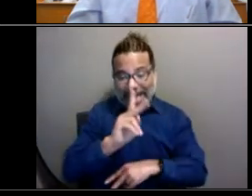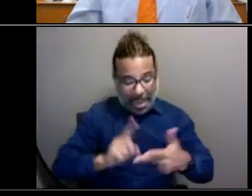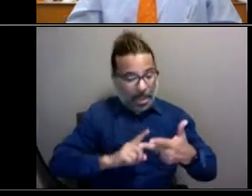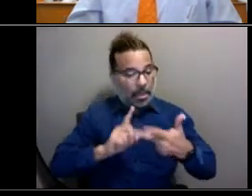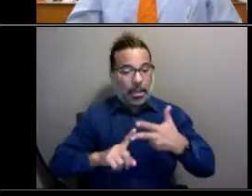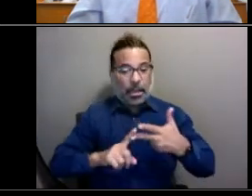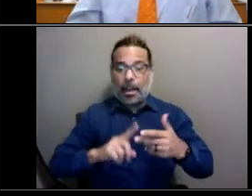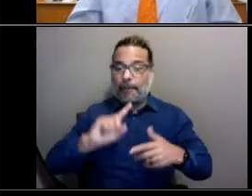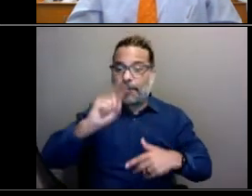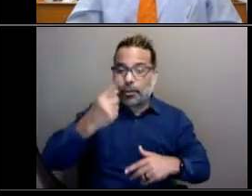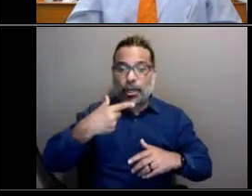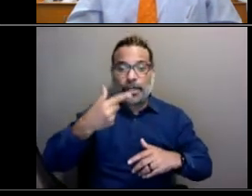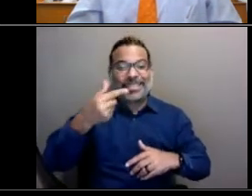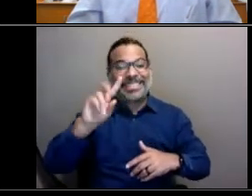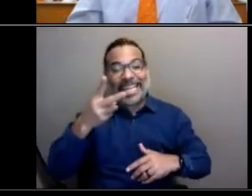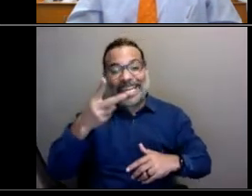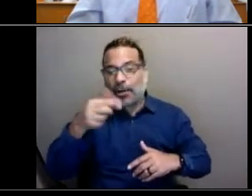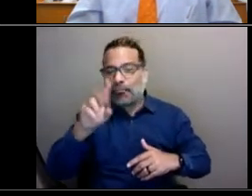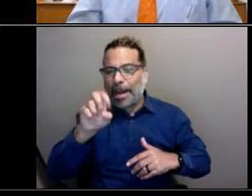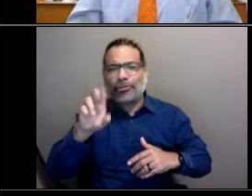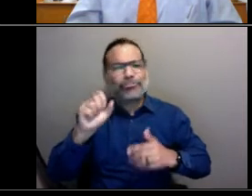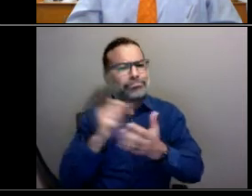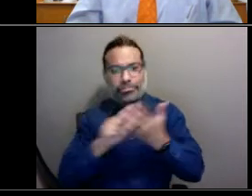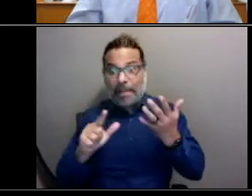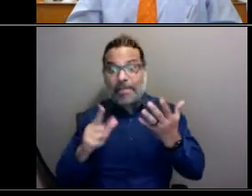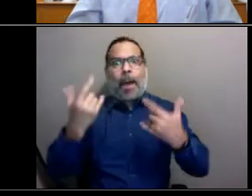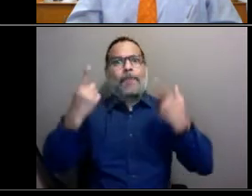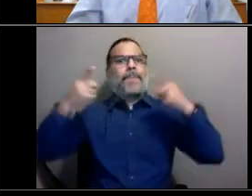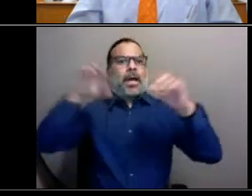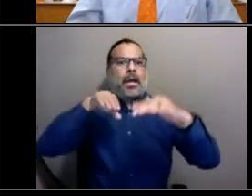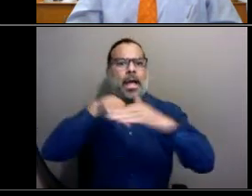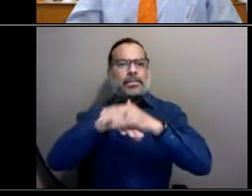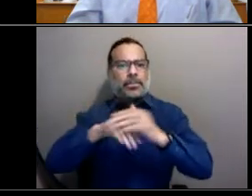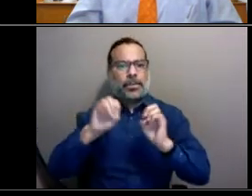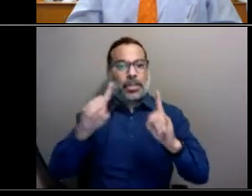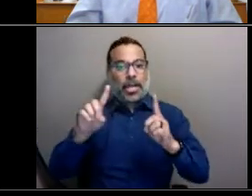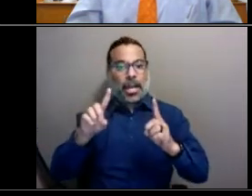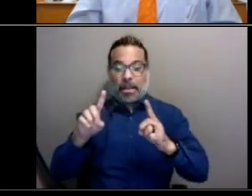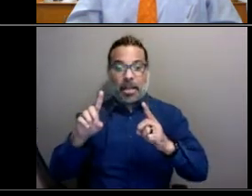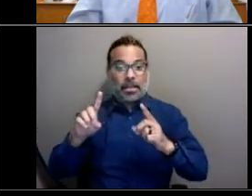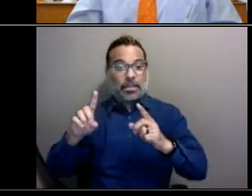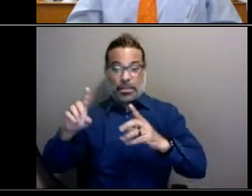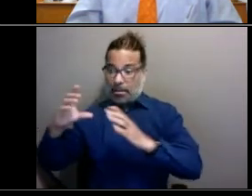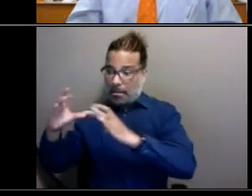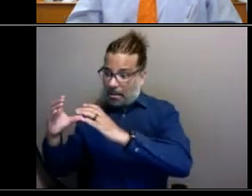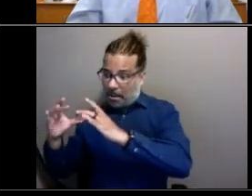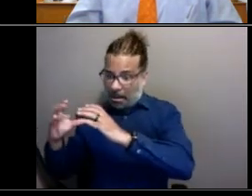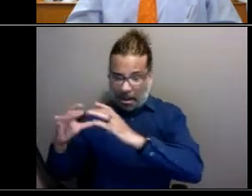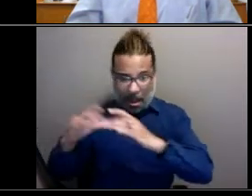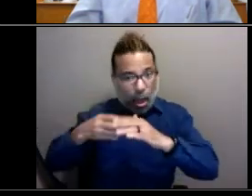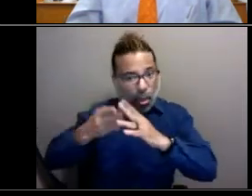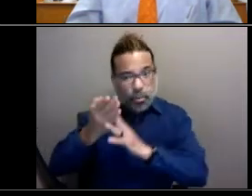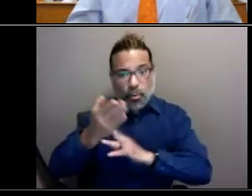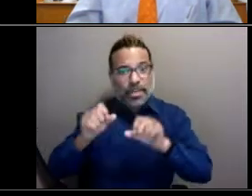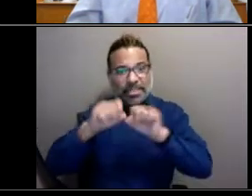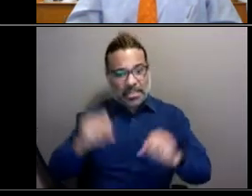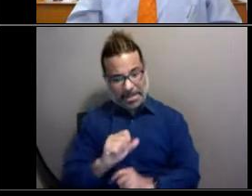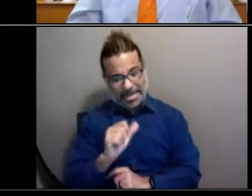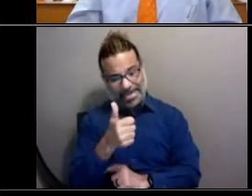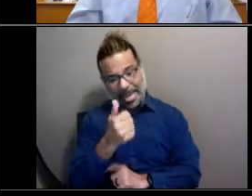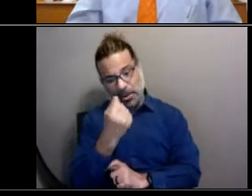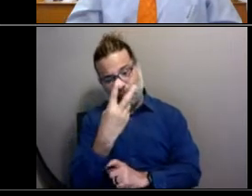have access to education where they may not have before. And like a pig in a python, they go through the system, and 10, 12 years